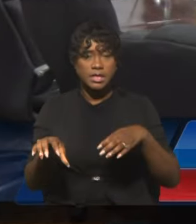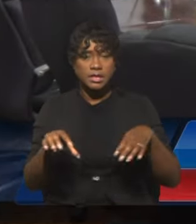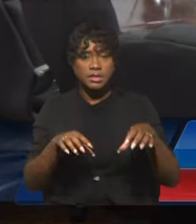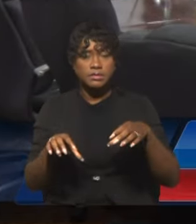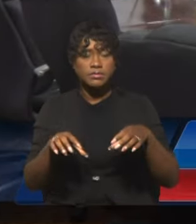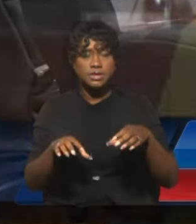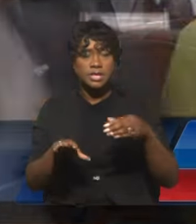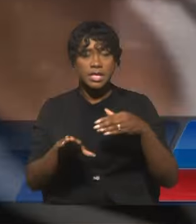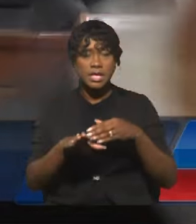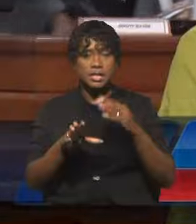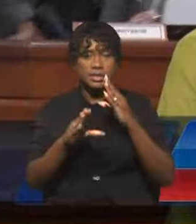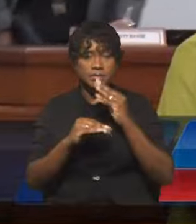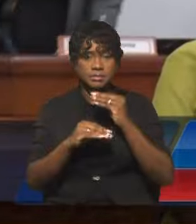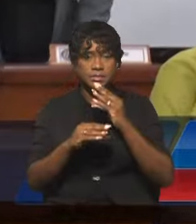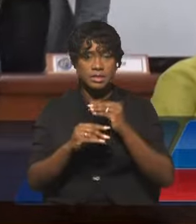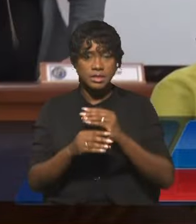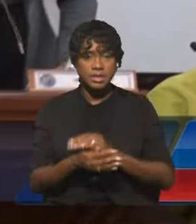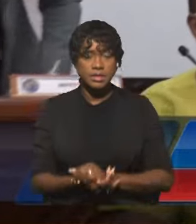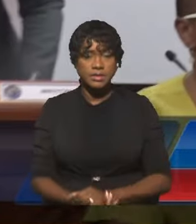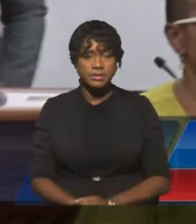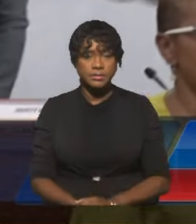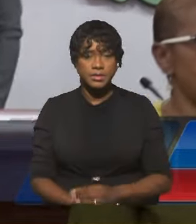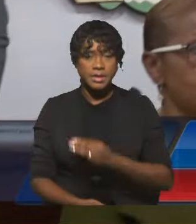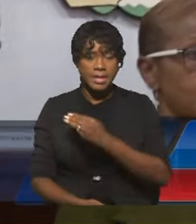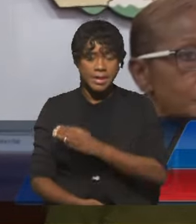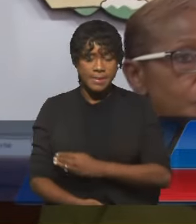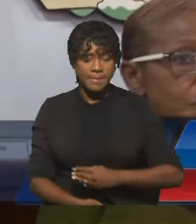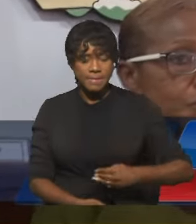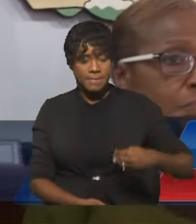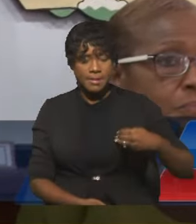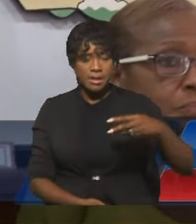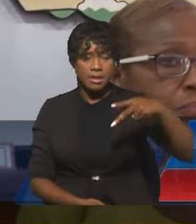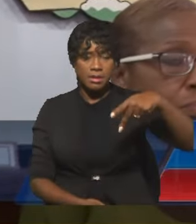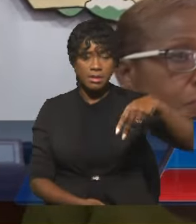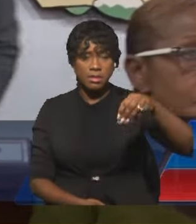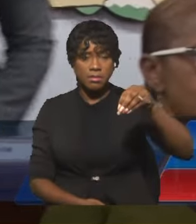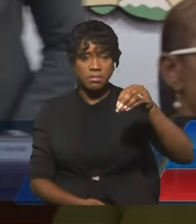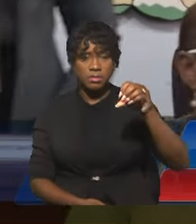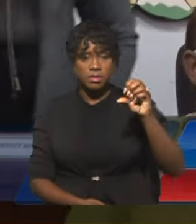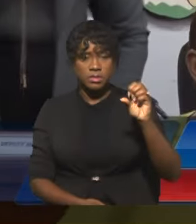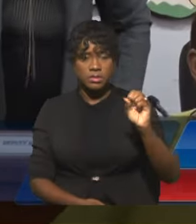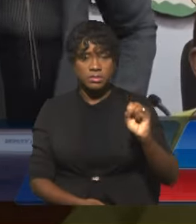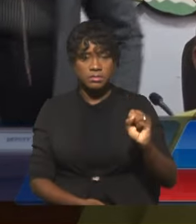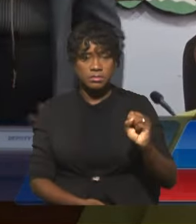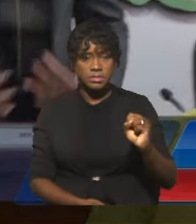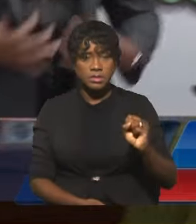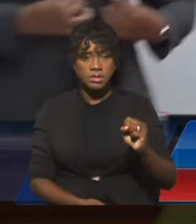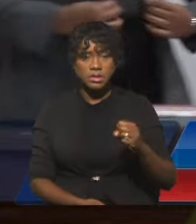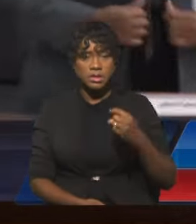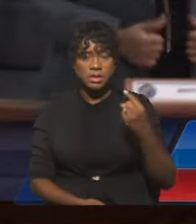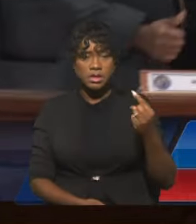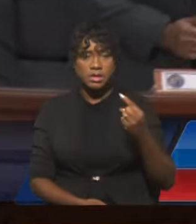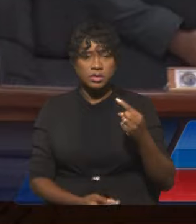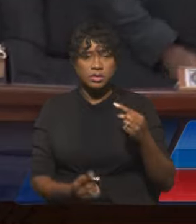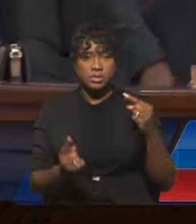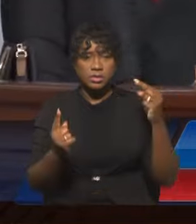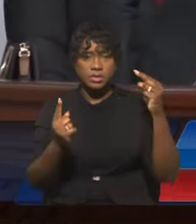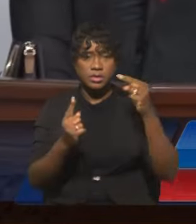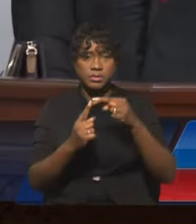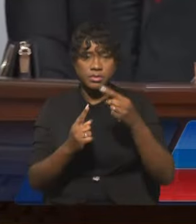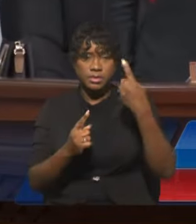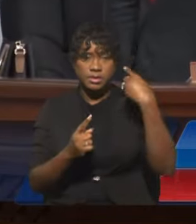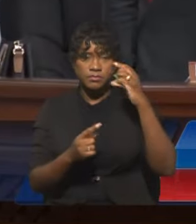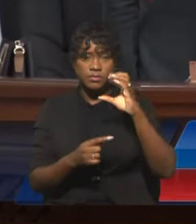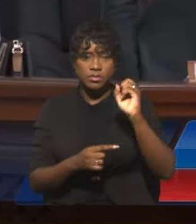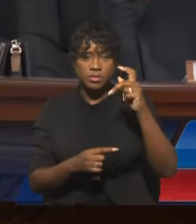their statutory meeting. According to Mayor of Port of Spain, Alderman Chinua, Alleyne, it is always a priority for the